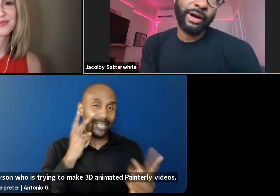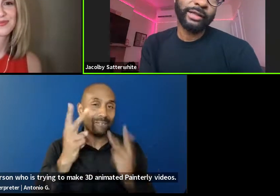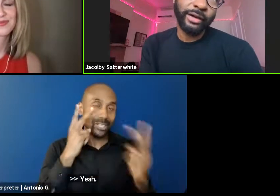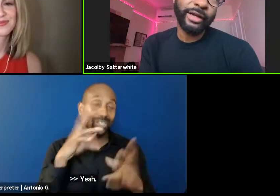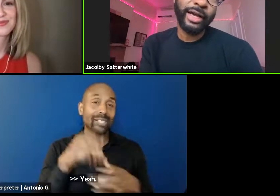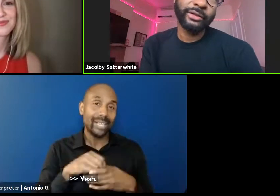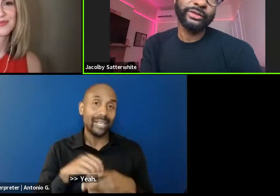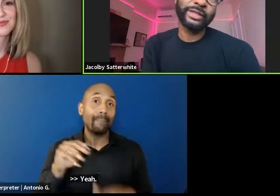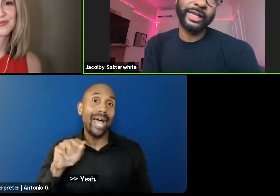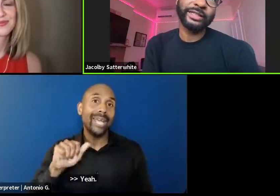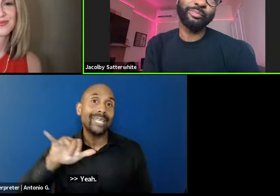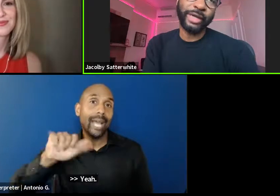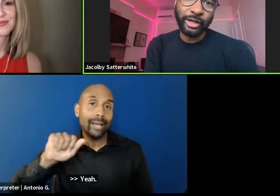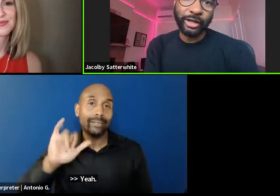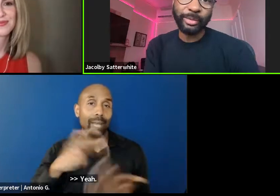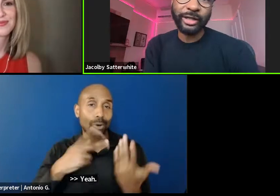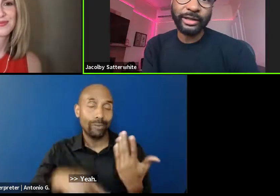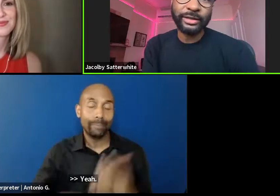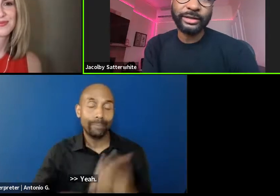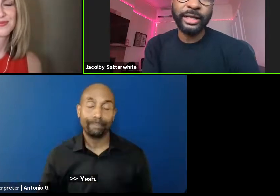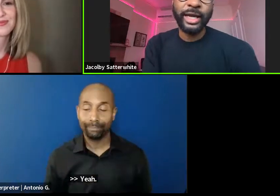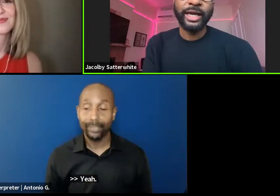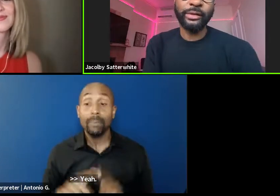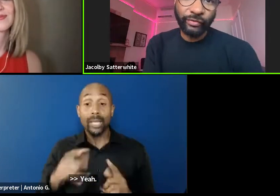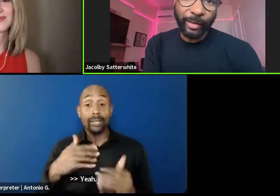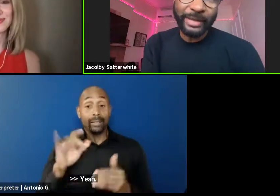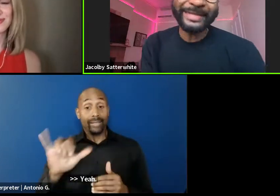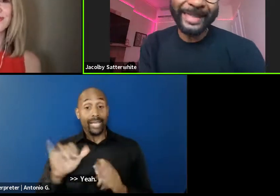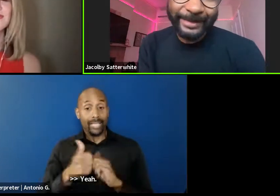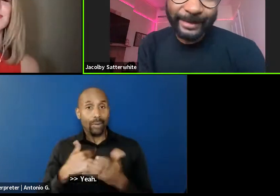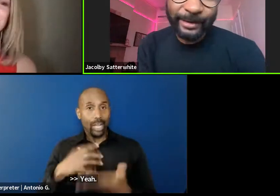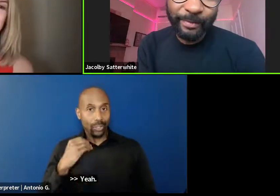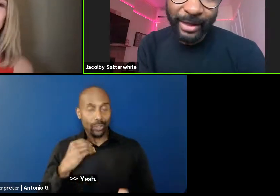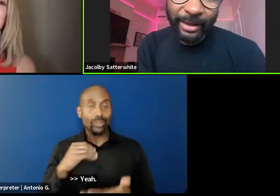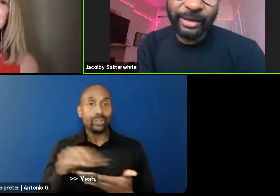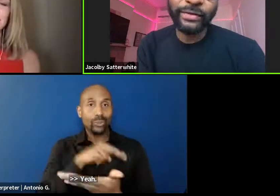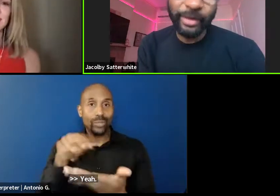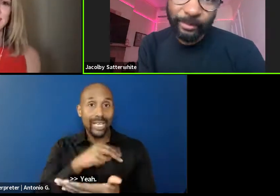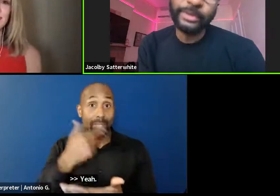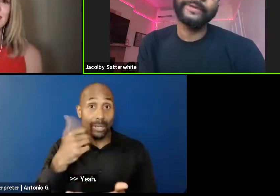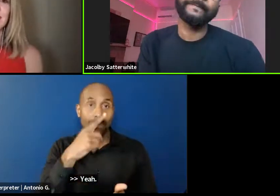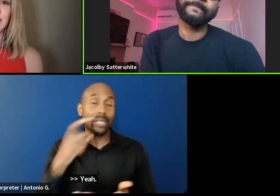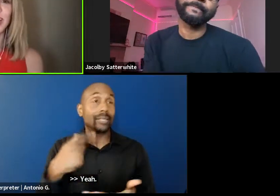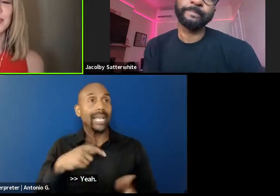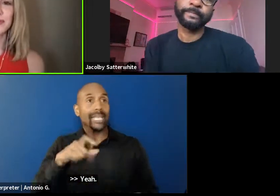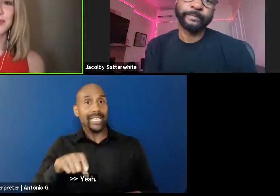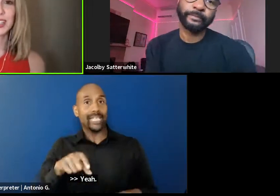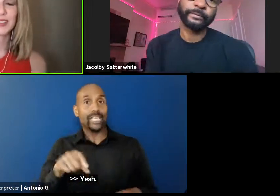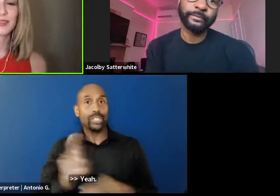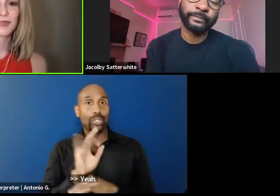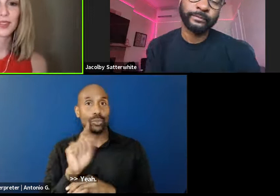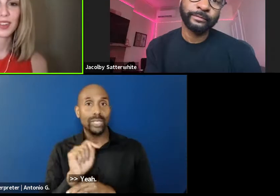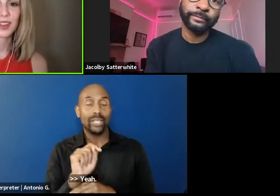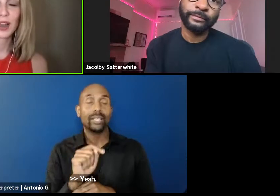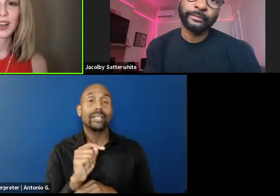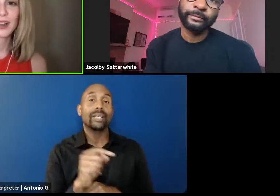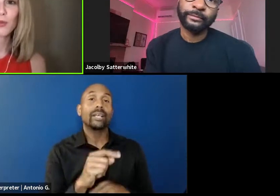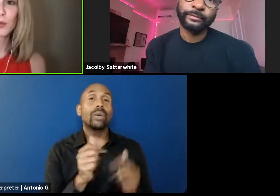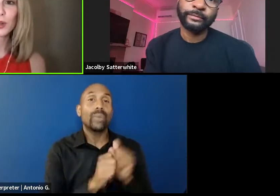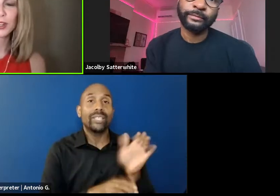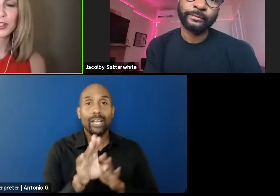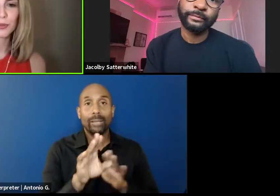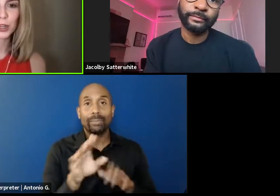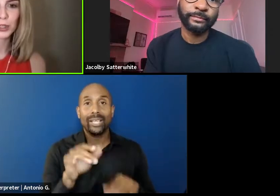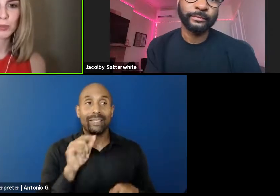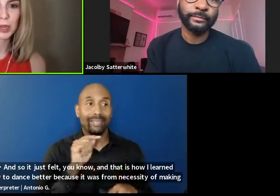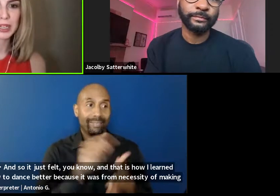that's how I learned how to dance better, because it was from necessity of making these films. Right, right. Okay, I have